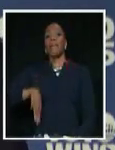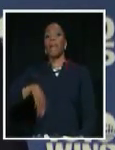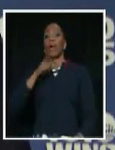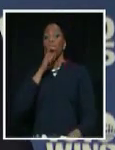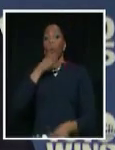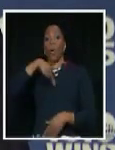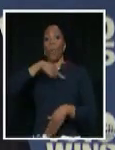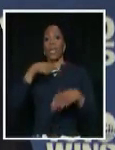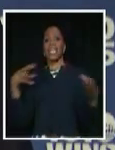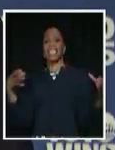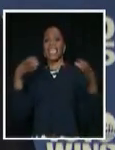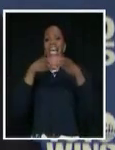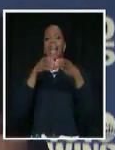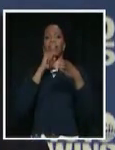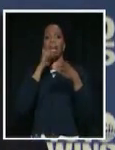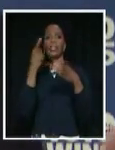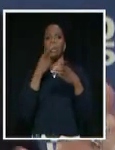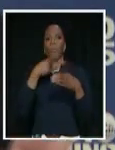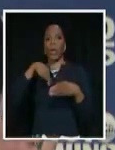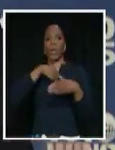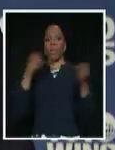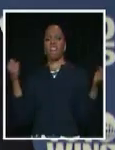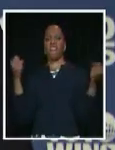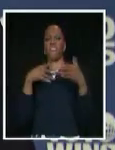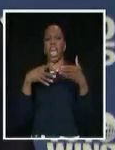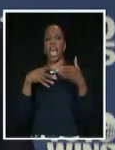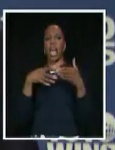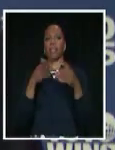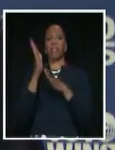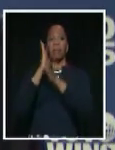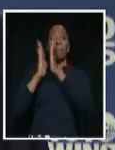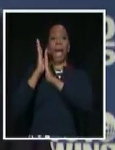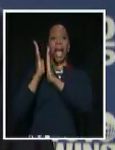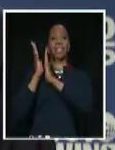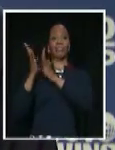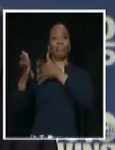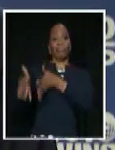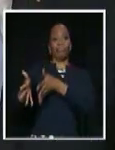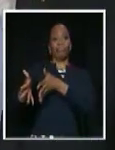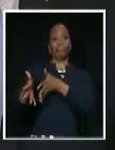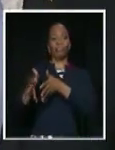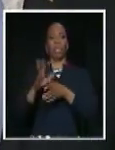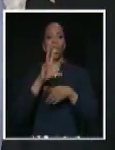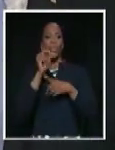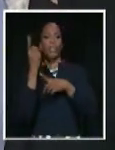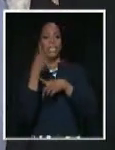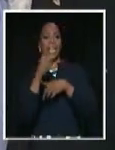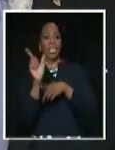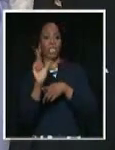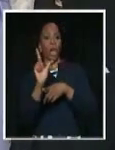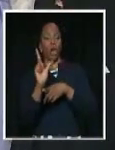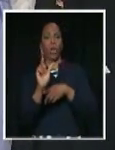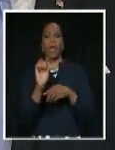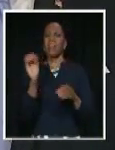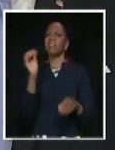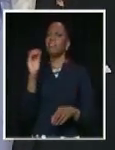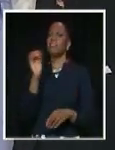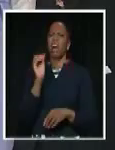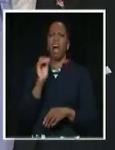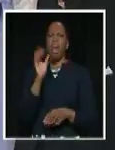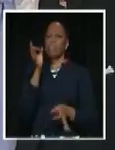fear-monger and try and divide us. We've left those days behind in New York City. 30 seconds. There's nothing divisive about that